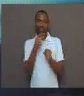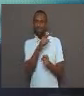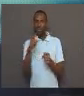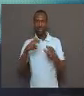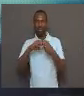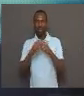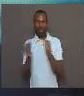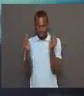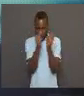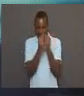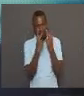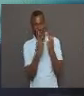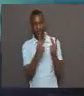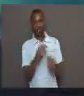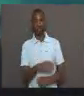problem together.